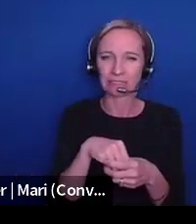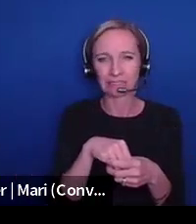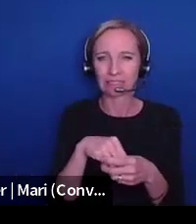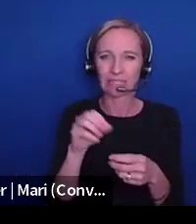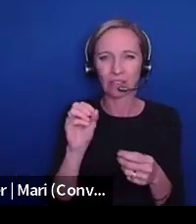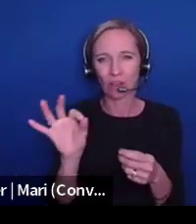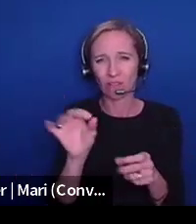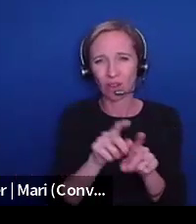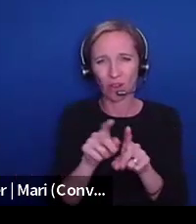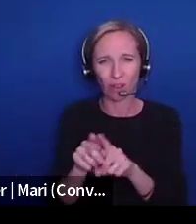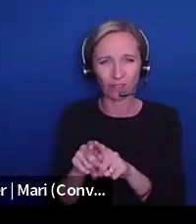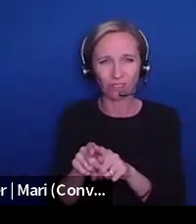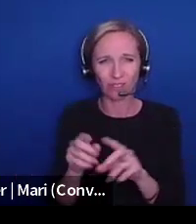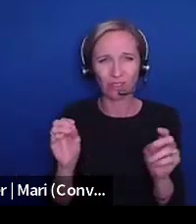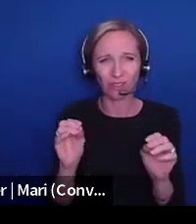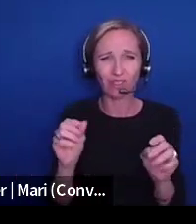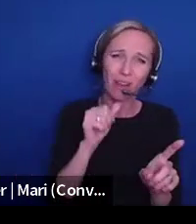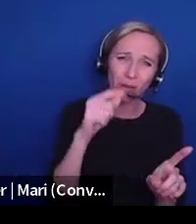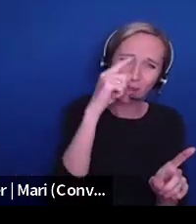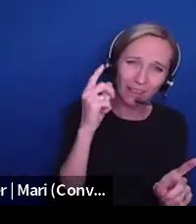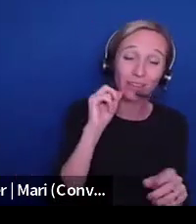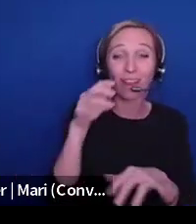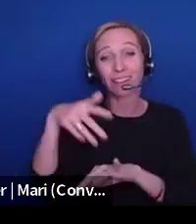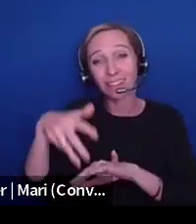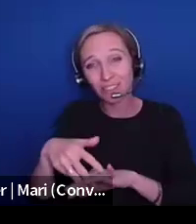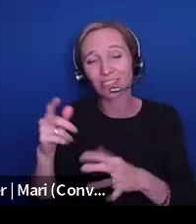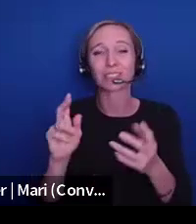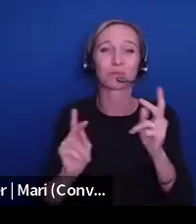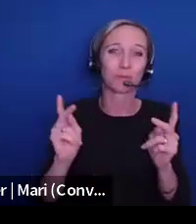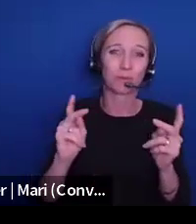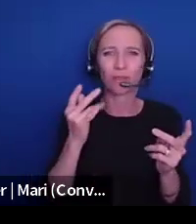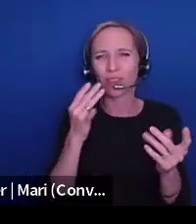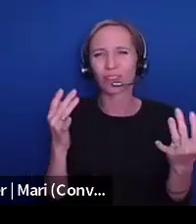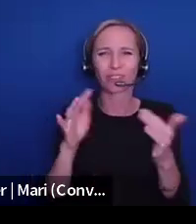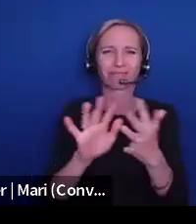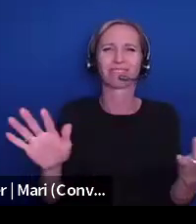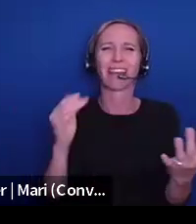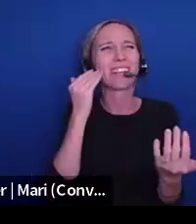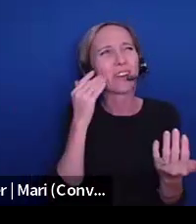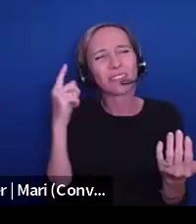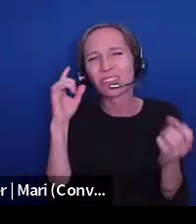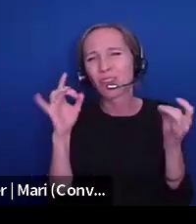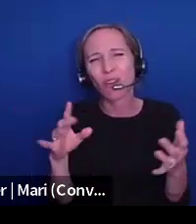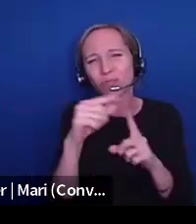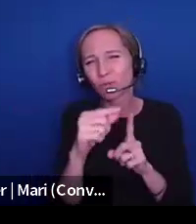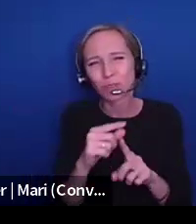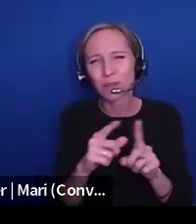of also non-black people or indigenous people or people of color. I know it sounds horrible what I'm saying, but